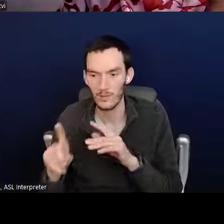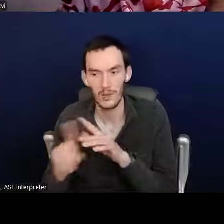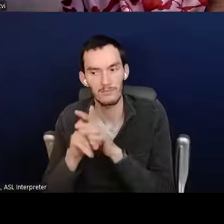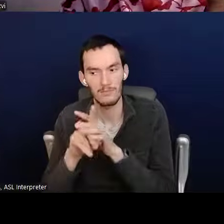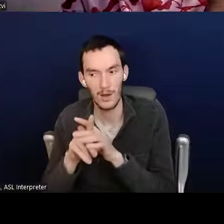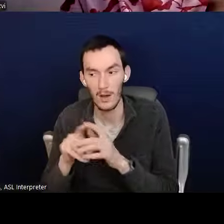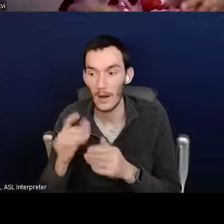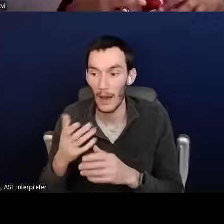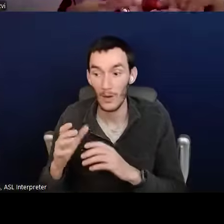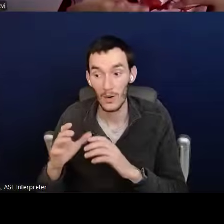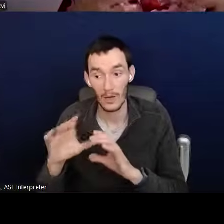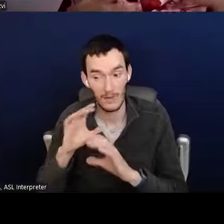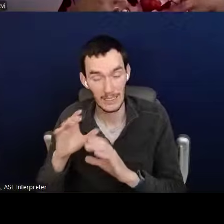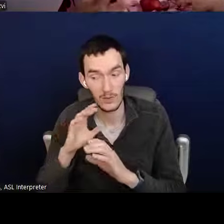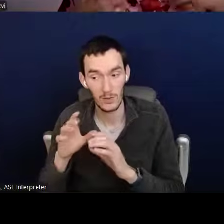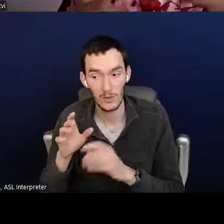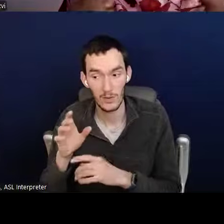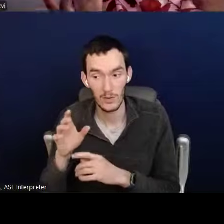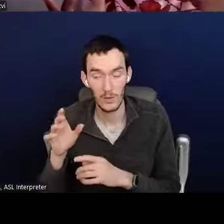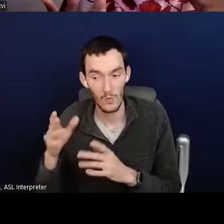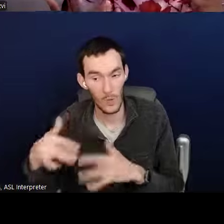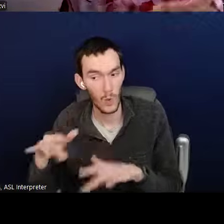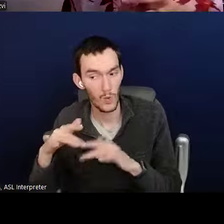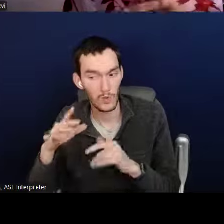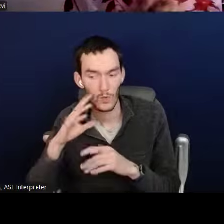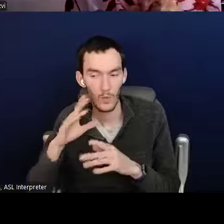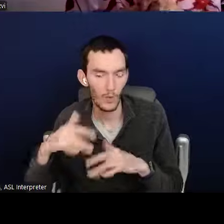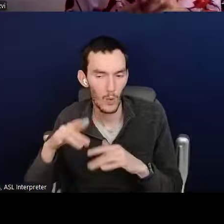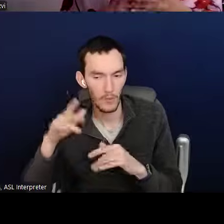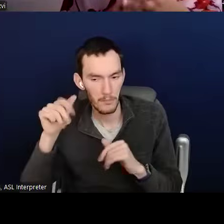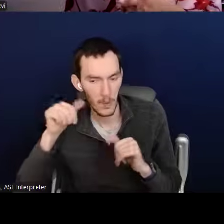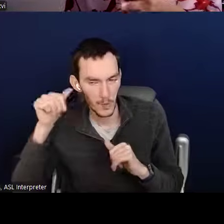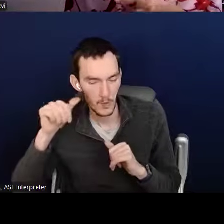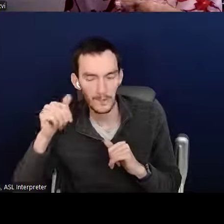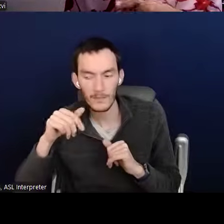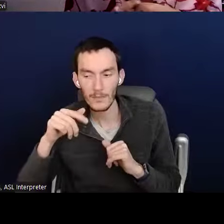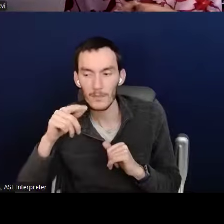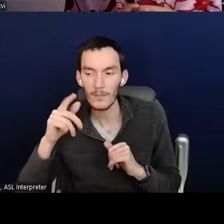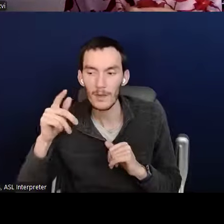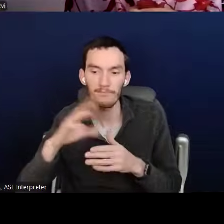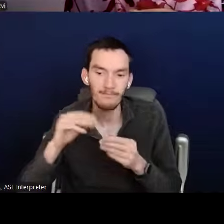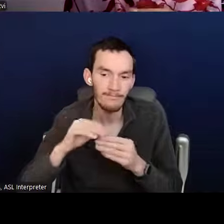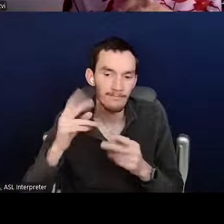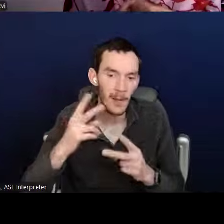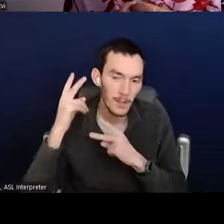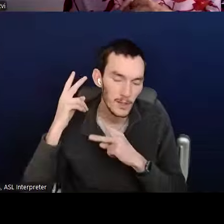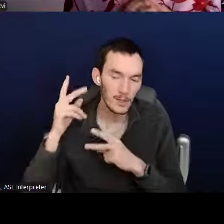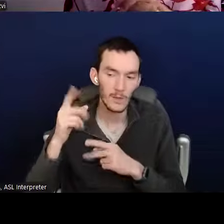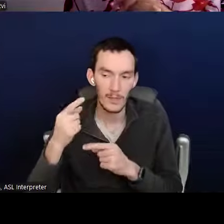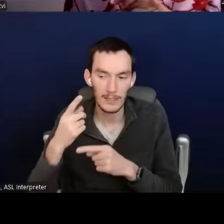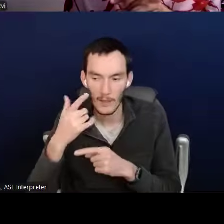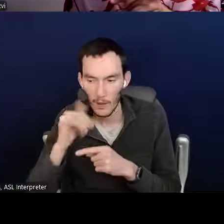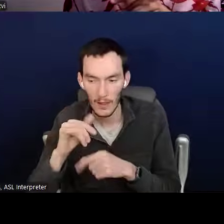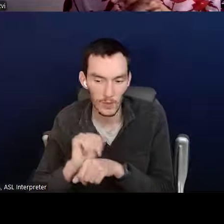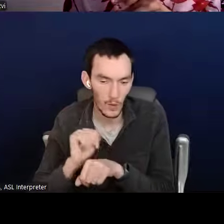our conversations record in an like we recorded audio in an audio. They're memories of what it was like working at the site when the people in